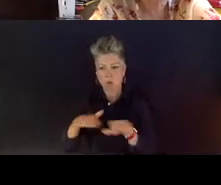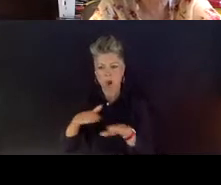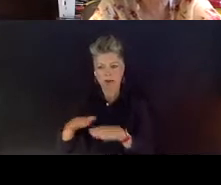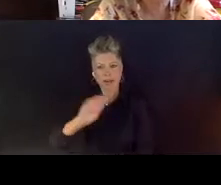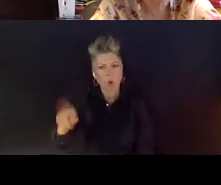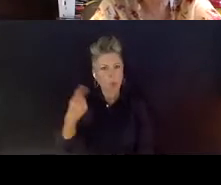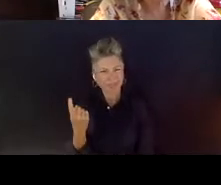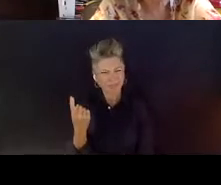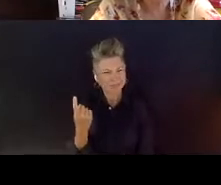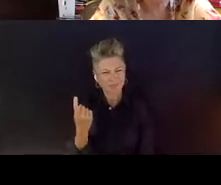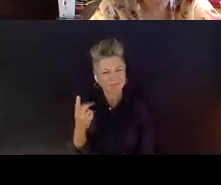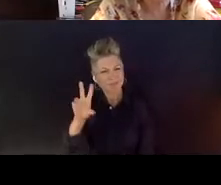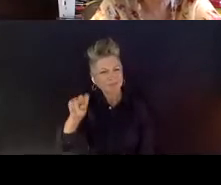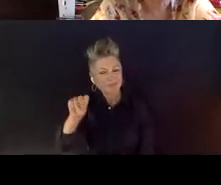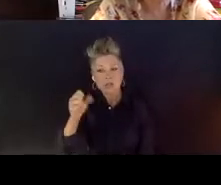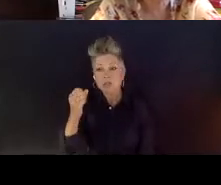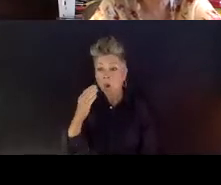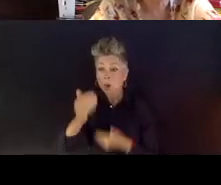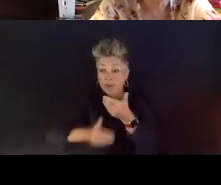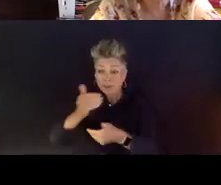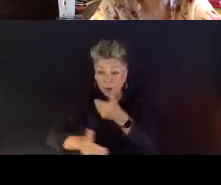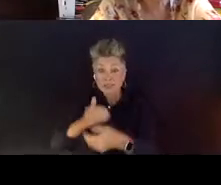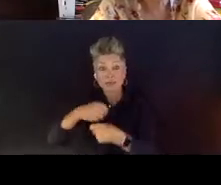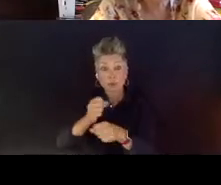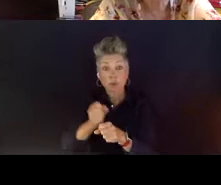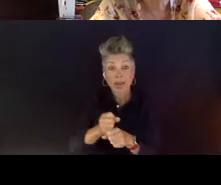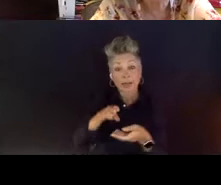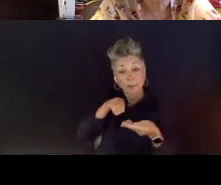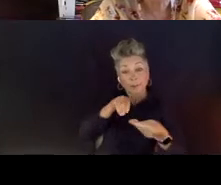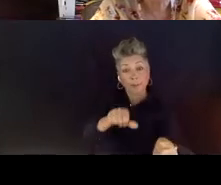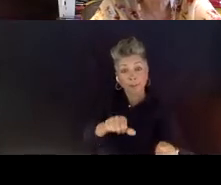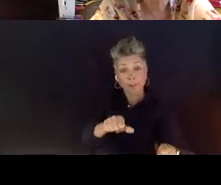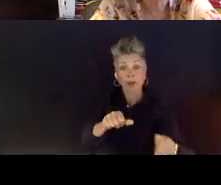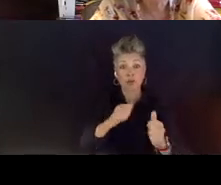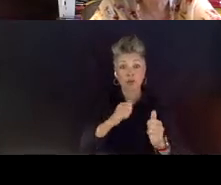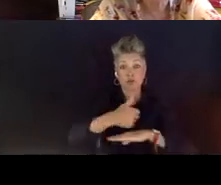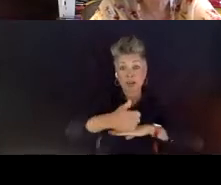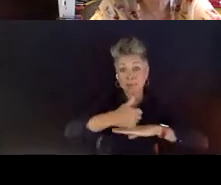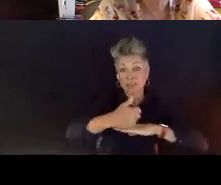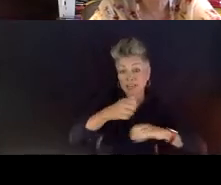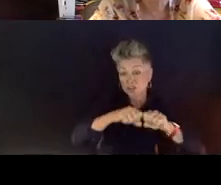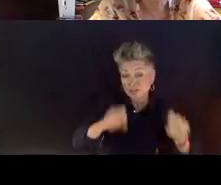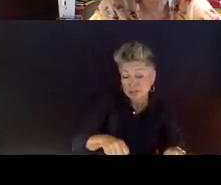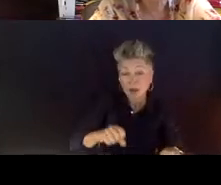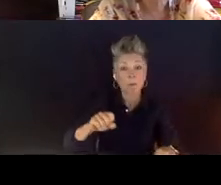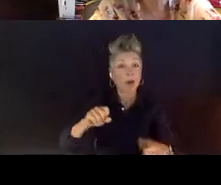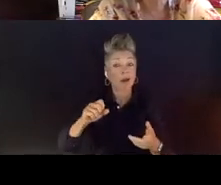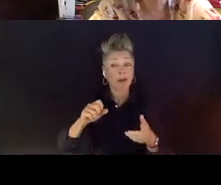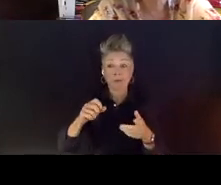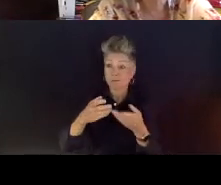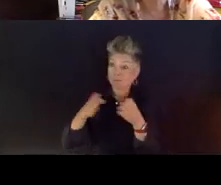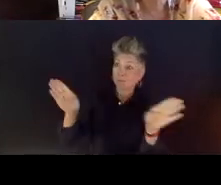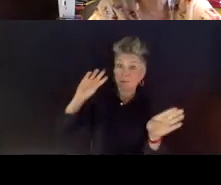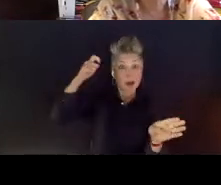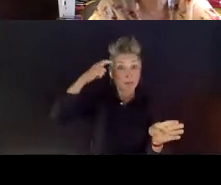of creating an efficient transportation system, public officials and municipal engineers also